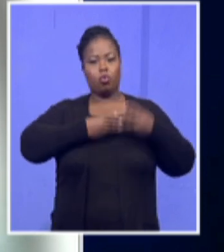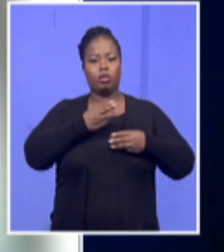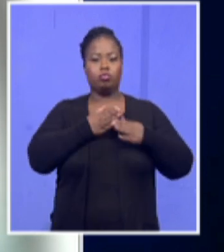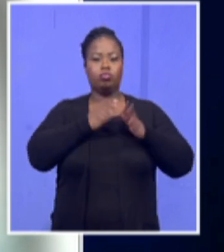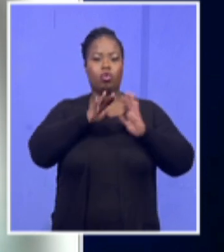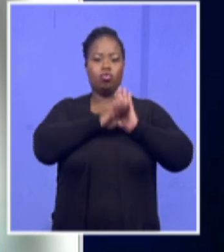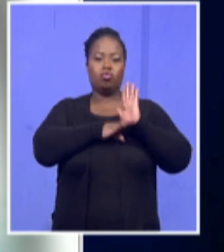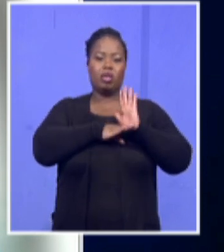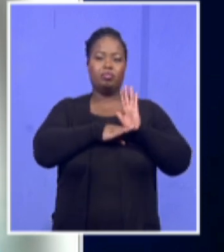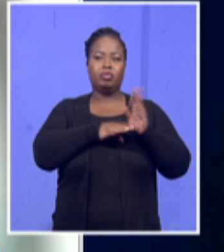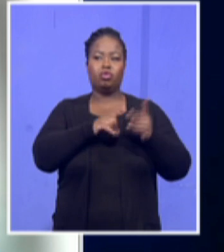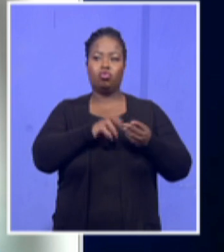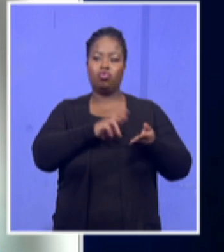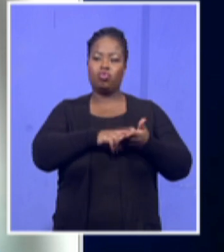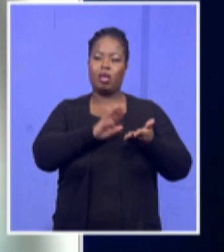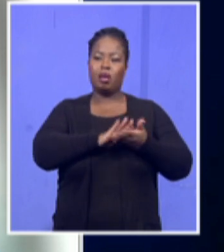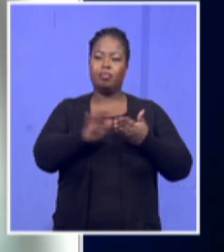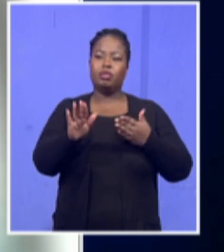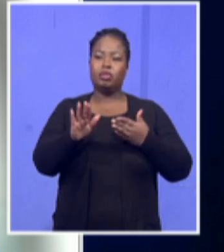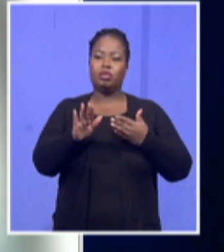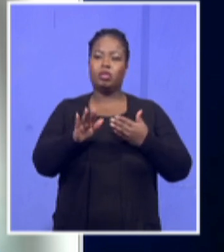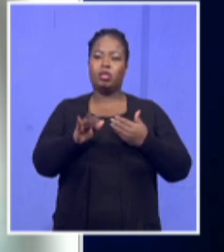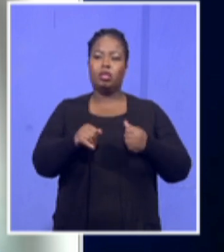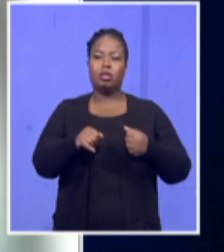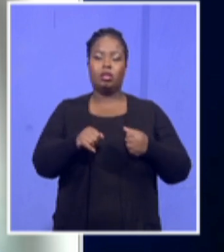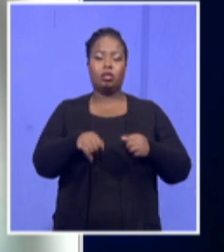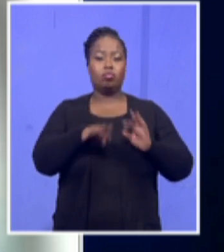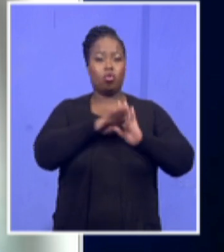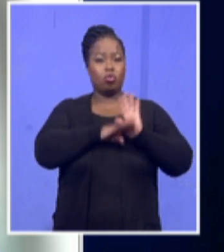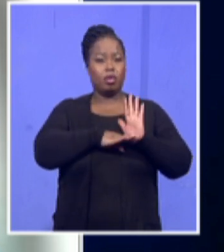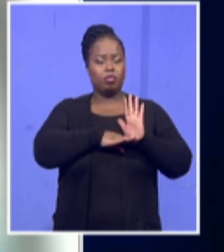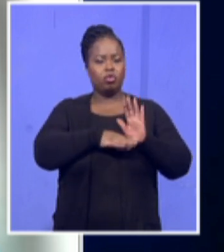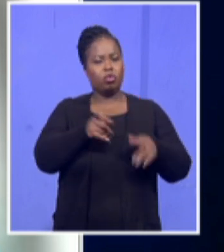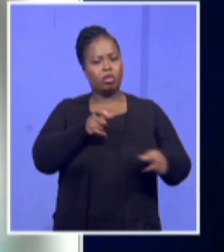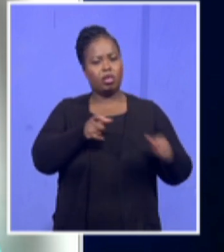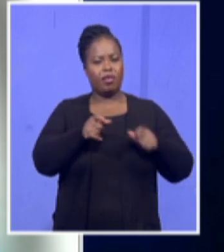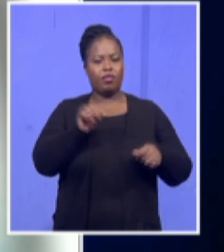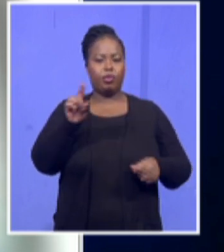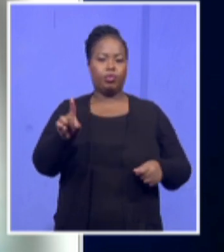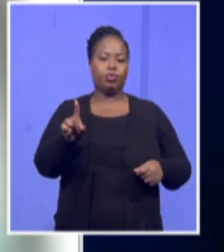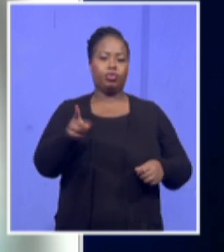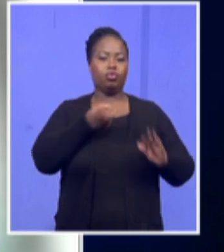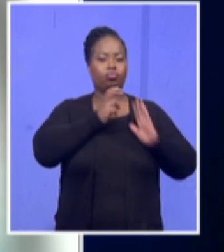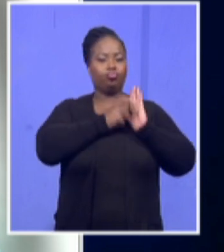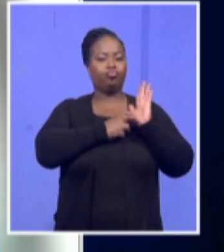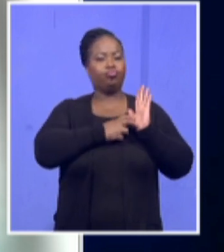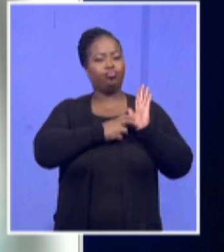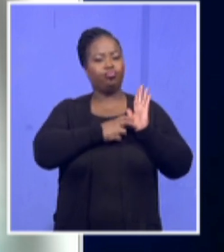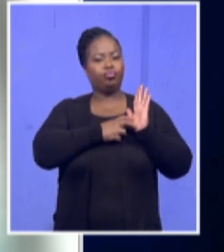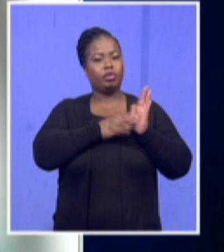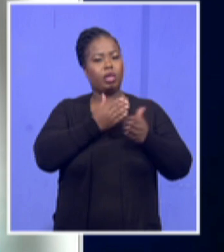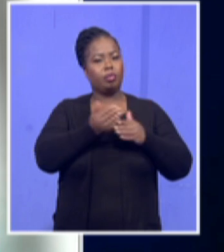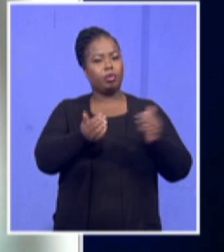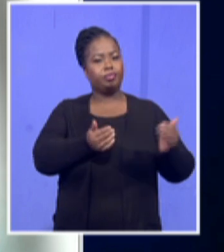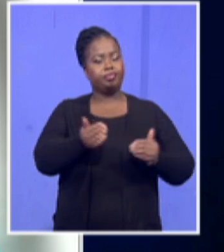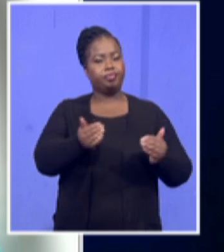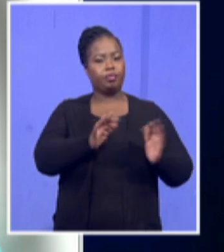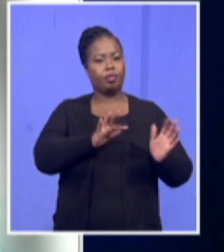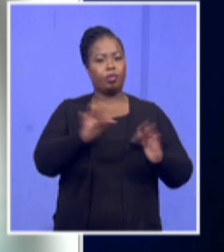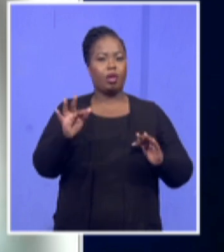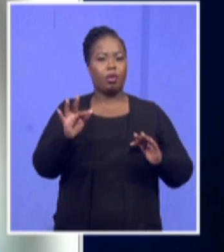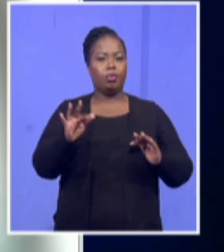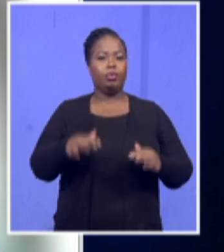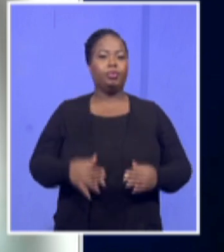and closure programs to govern you and to regulate your management of your deposits